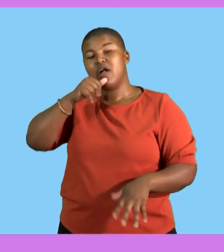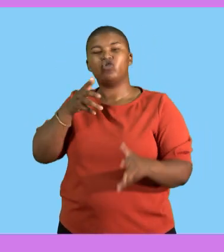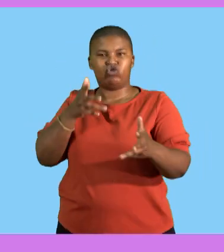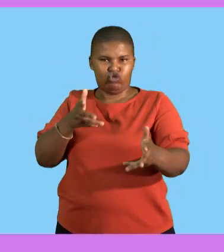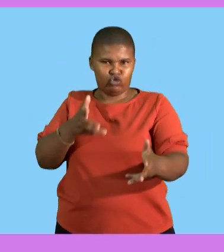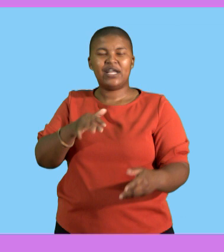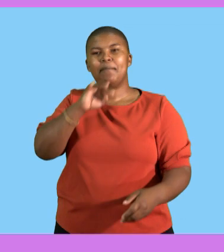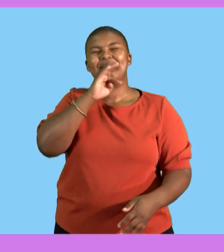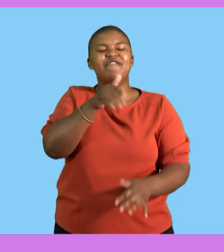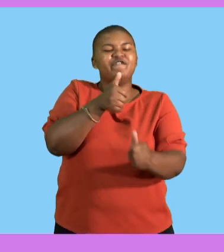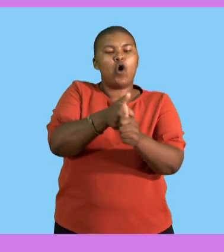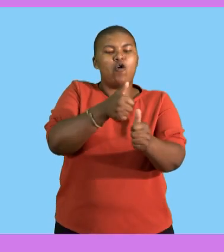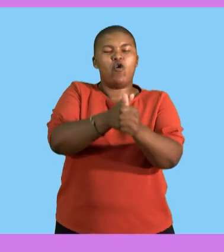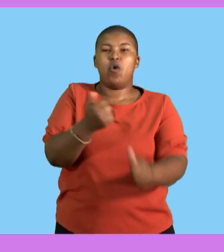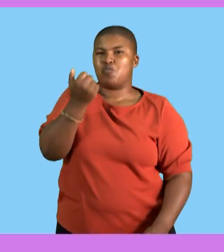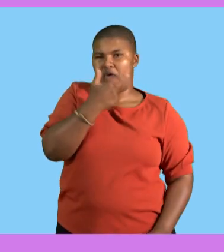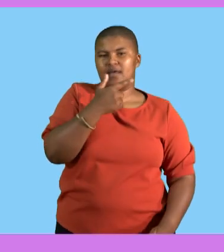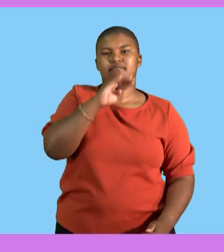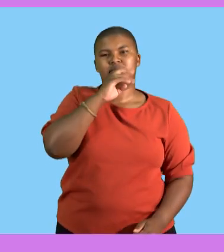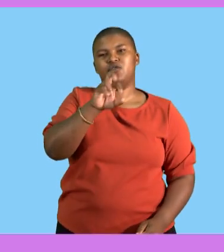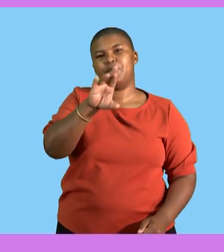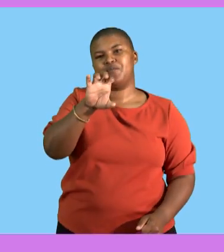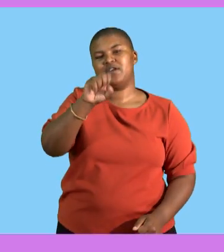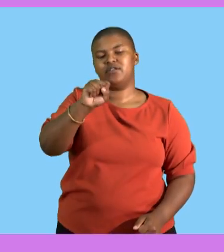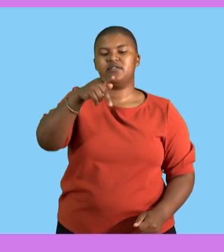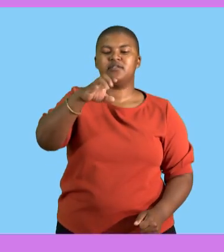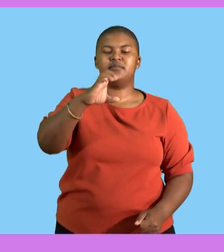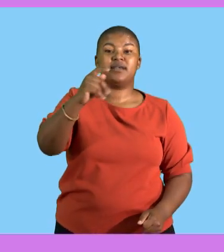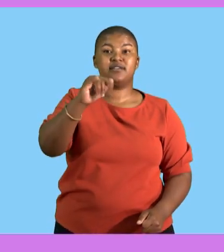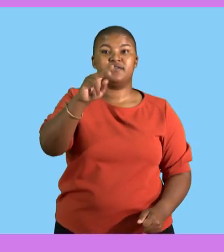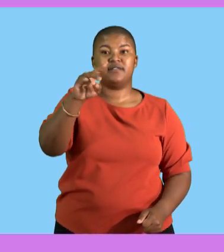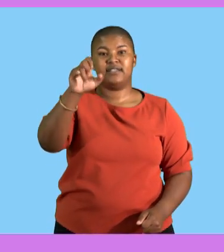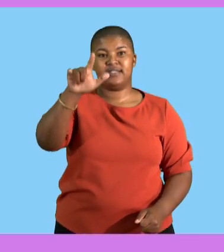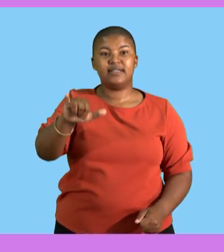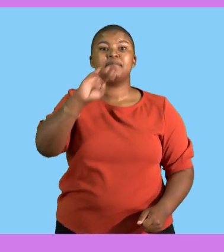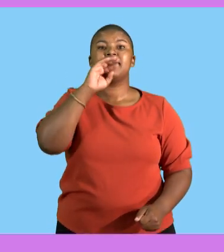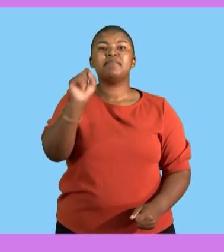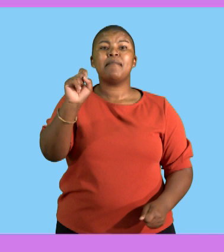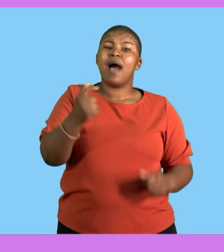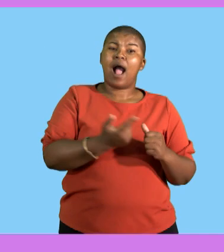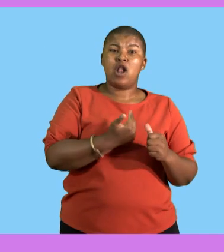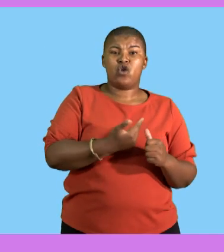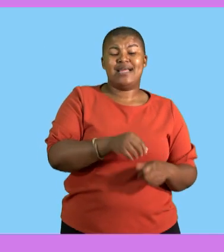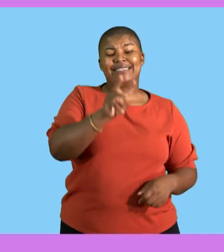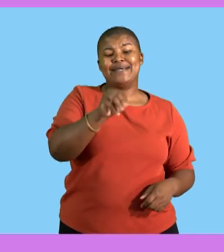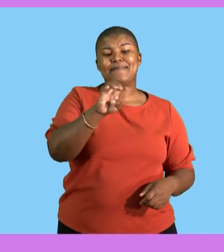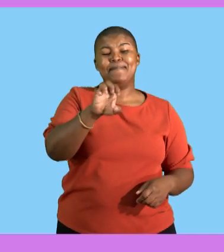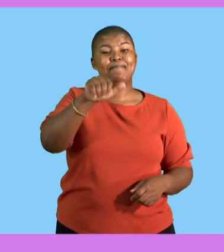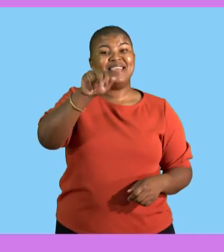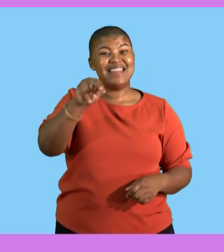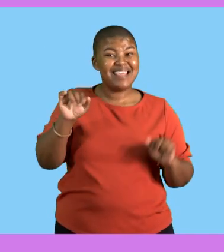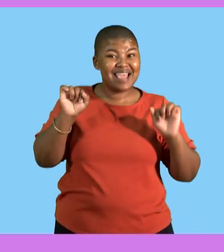now let us answer the questions that follow. Calculate the mean income that the company has made over a period